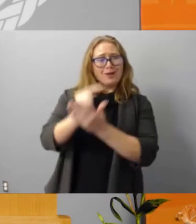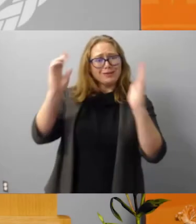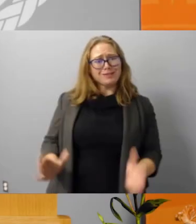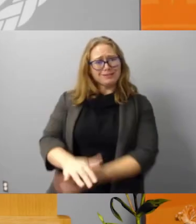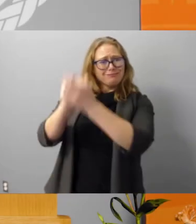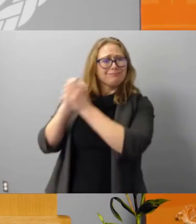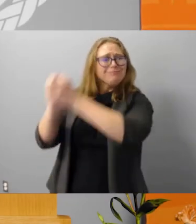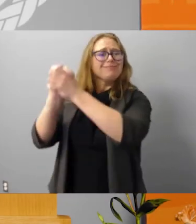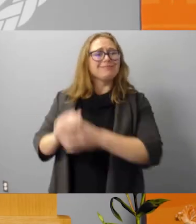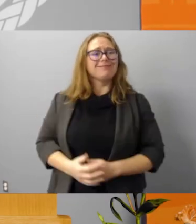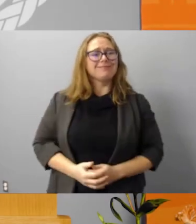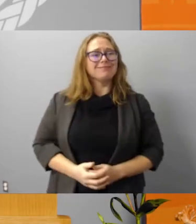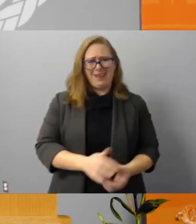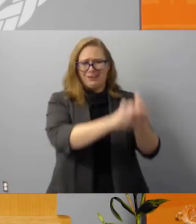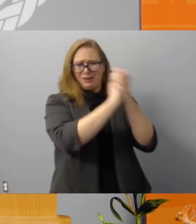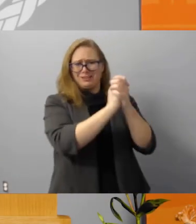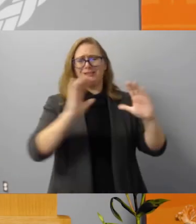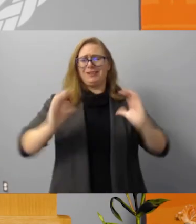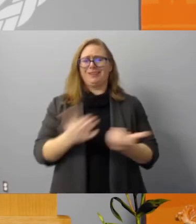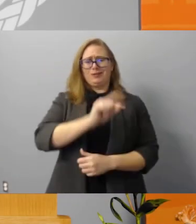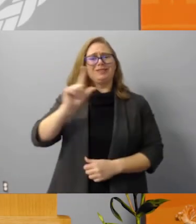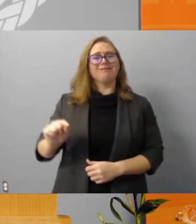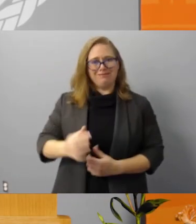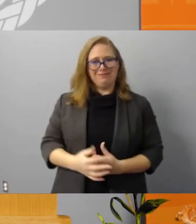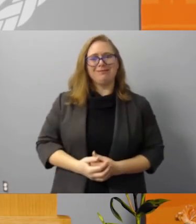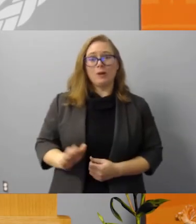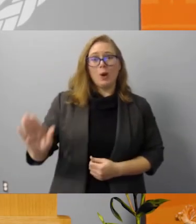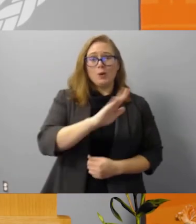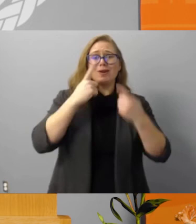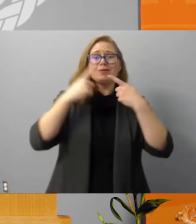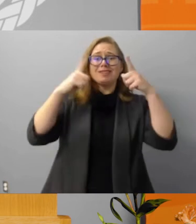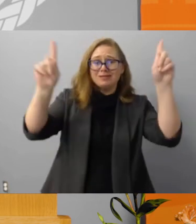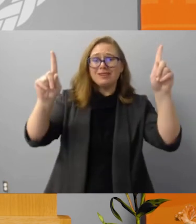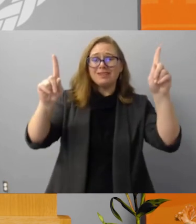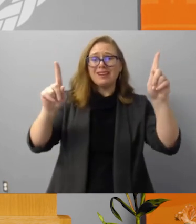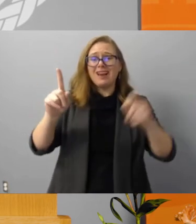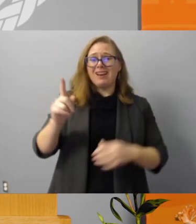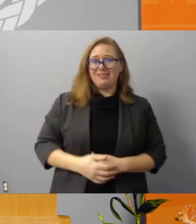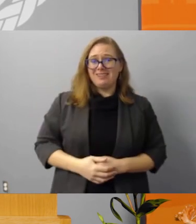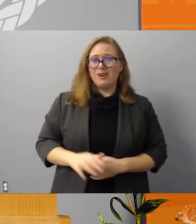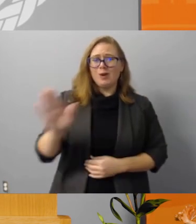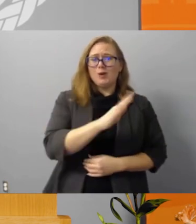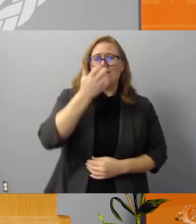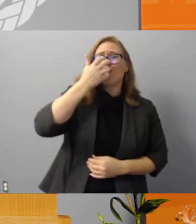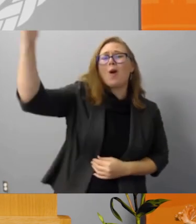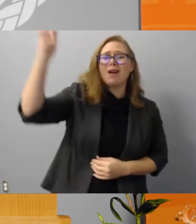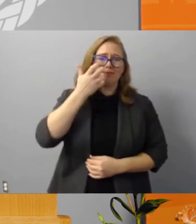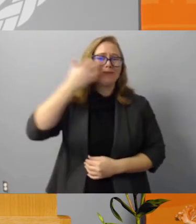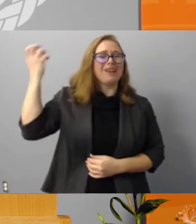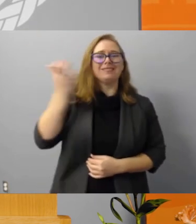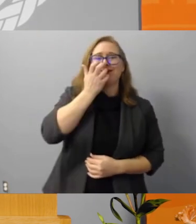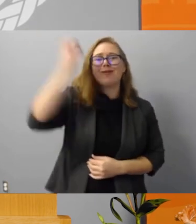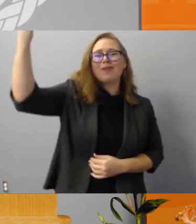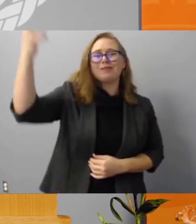Graduates, congratulations. Congratulations, the class of 2020. Bengals, you did it. Roar,